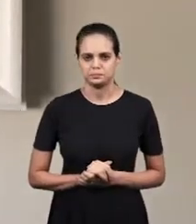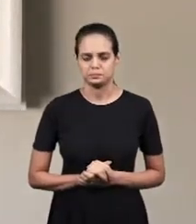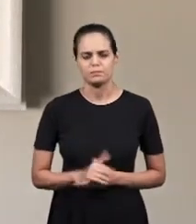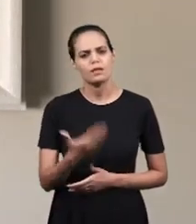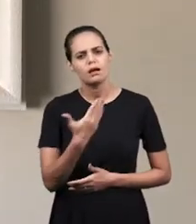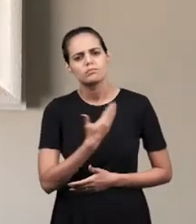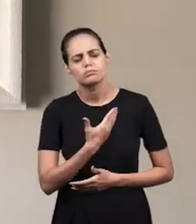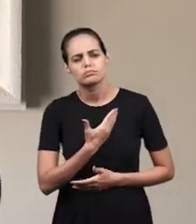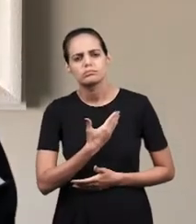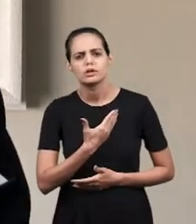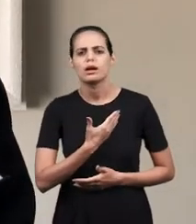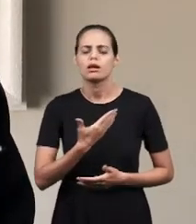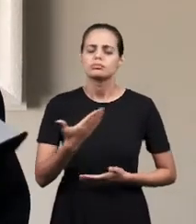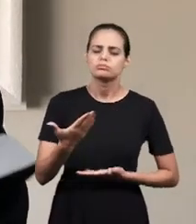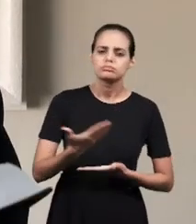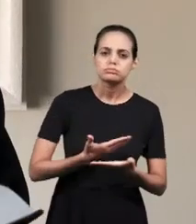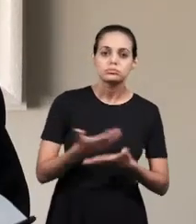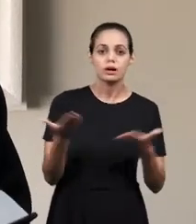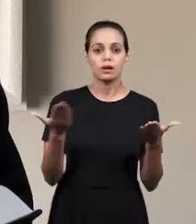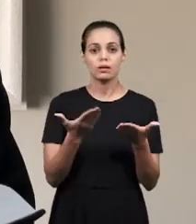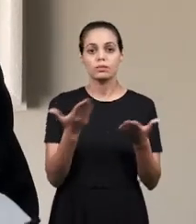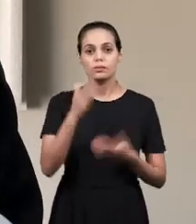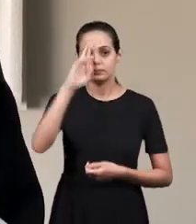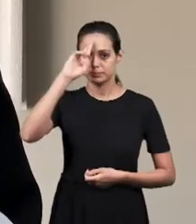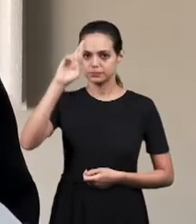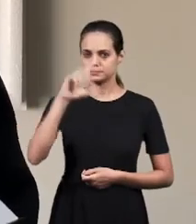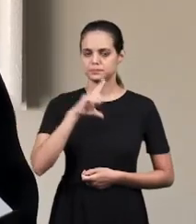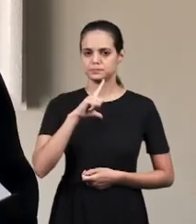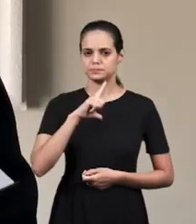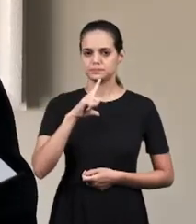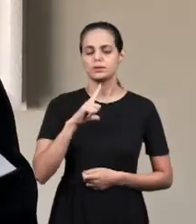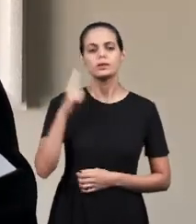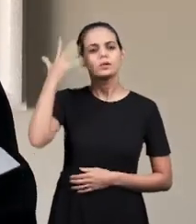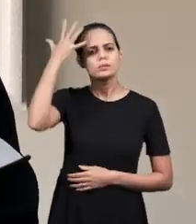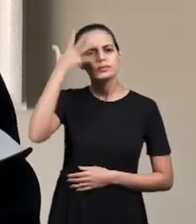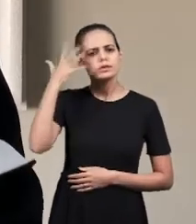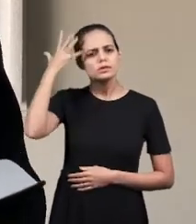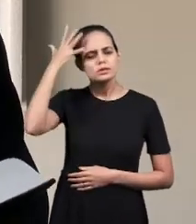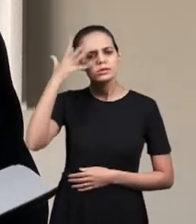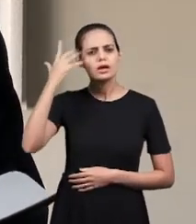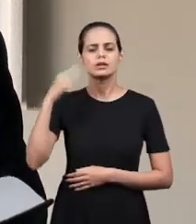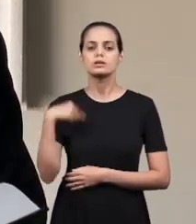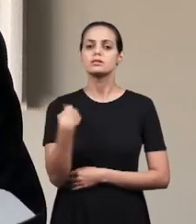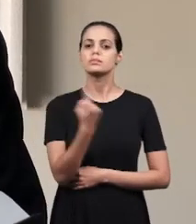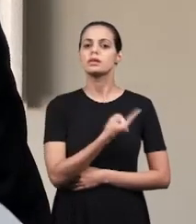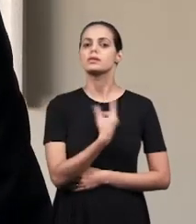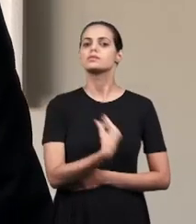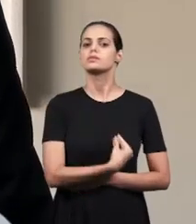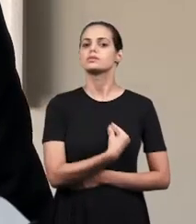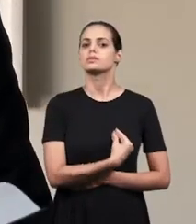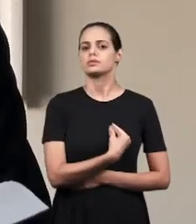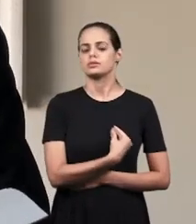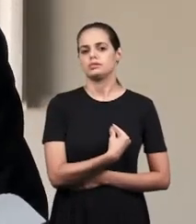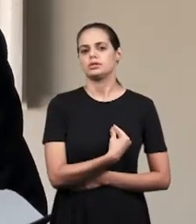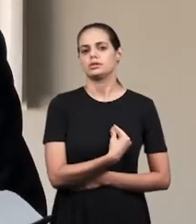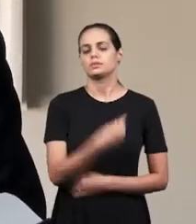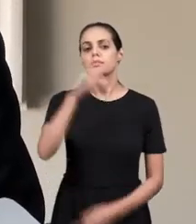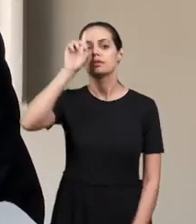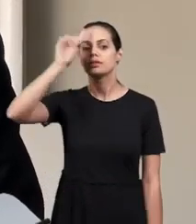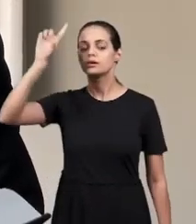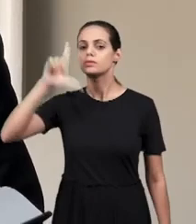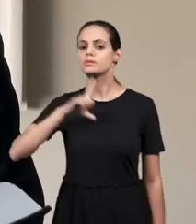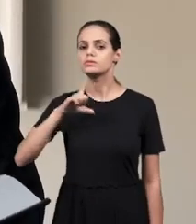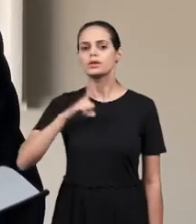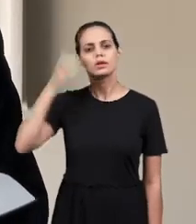us. And certainly, this word that the Lord, our God, has granted for each one of us does